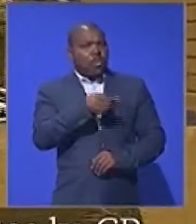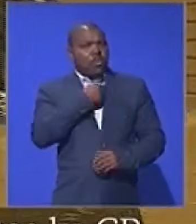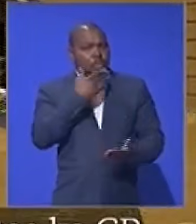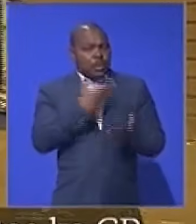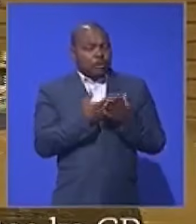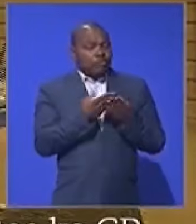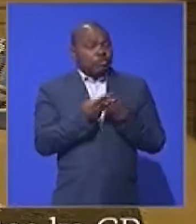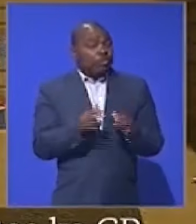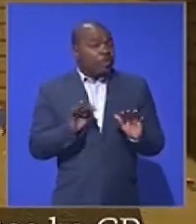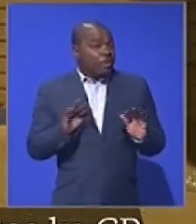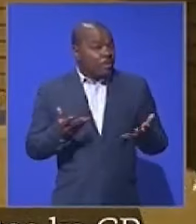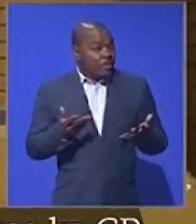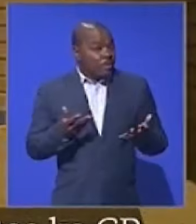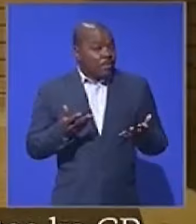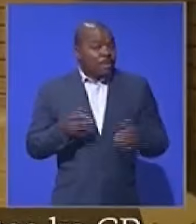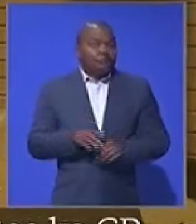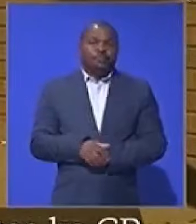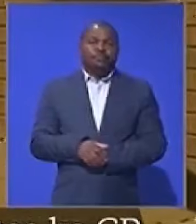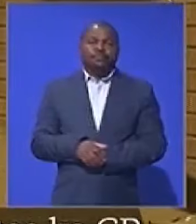it